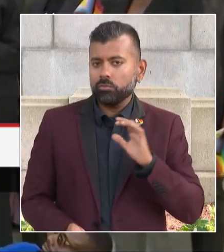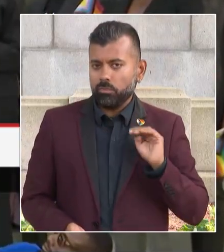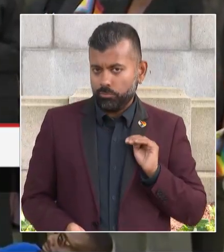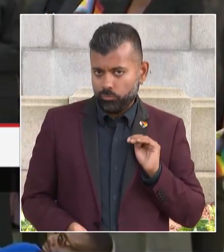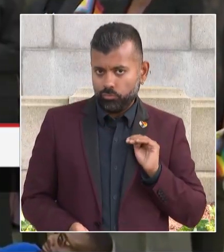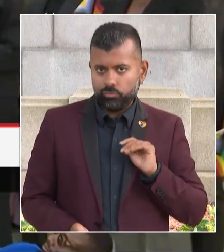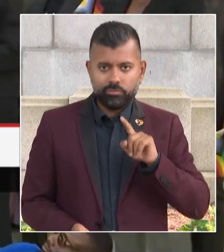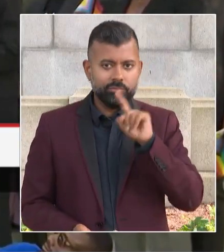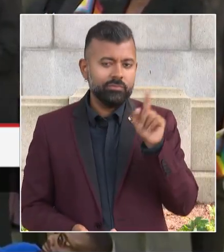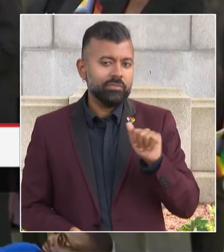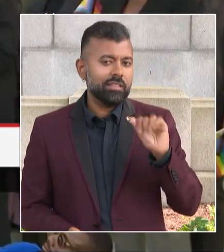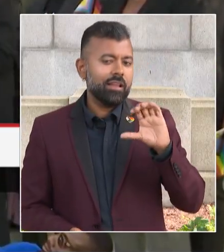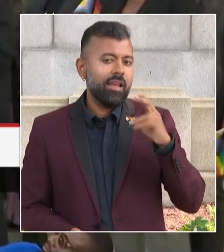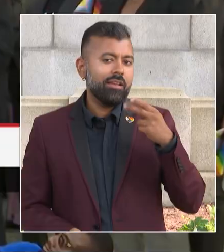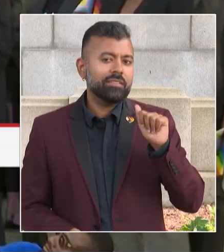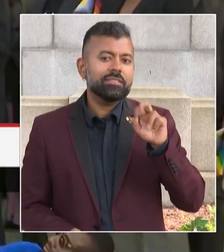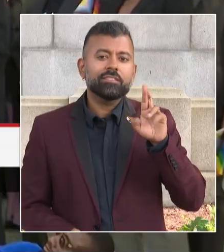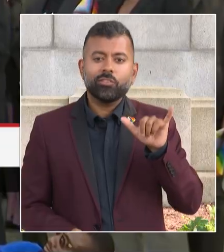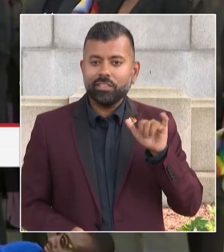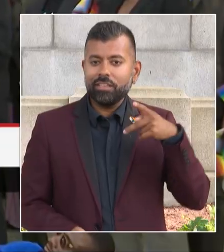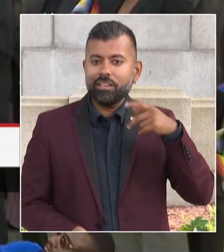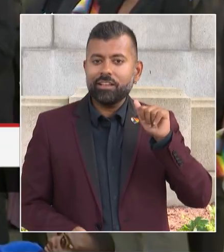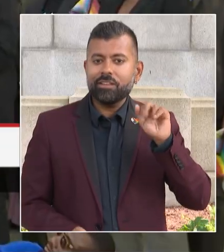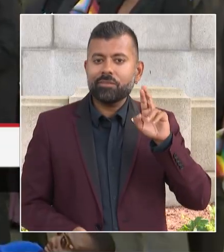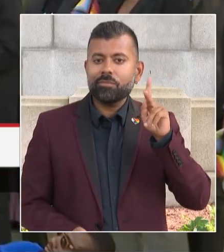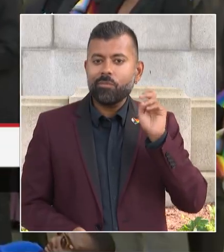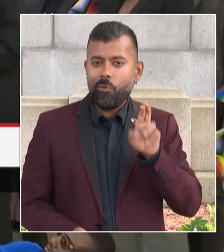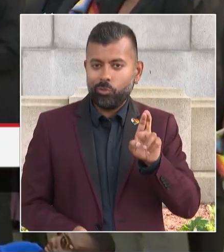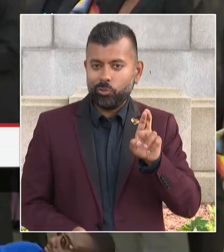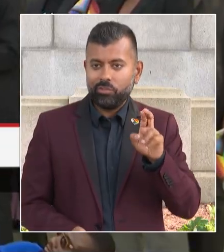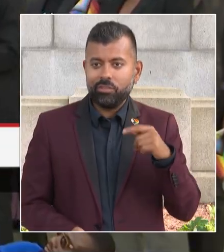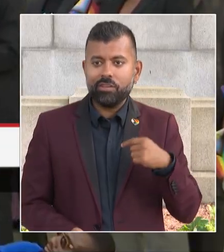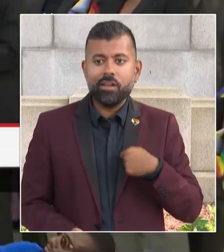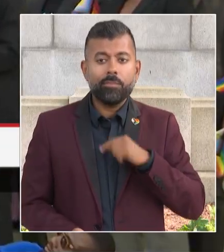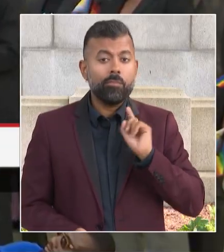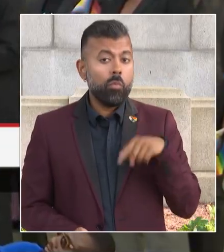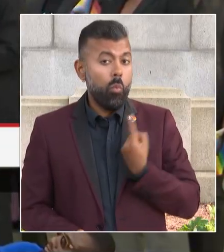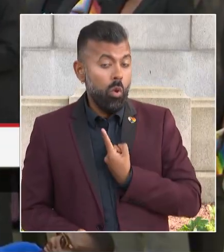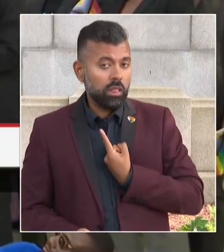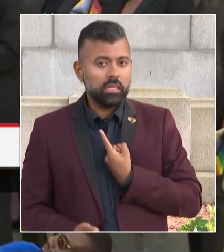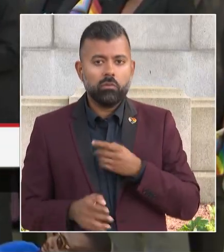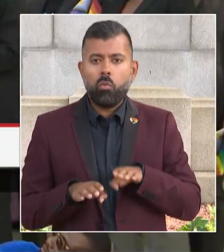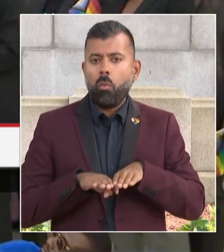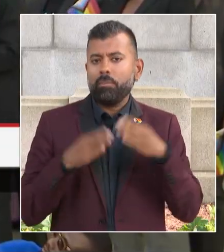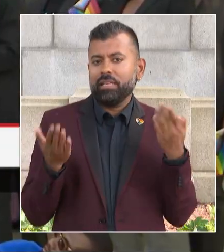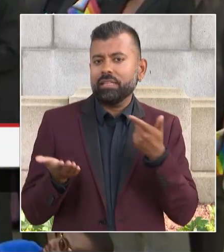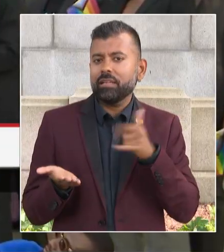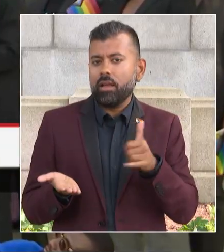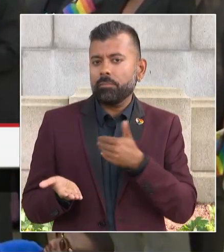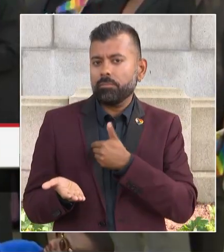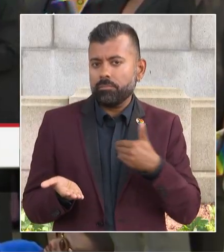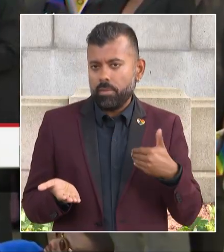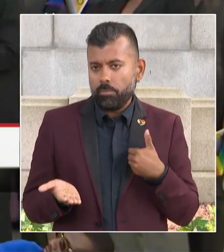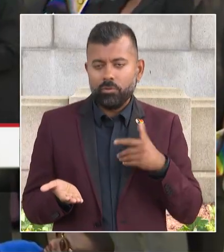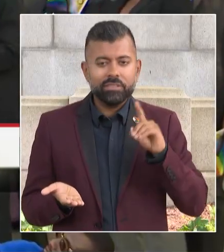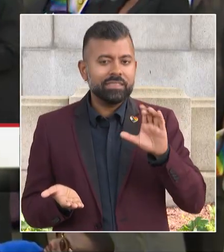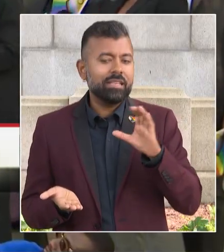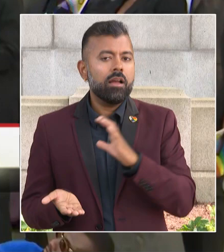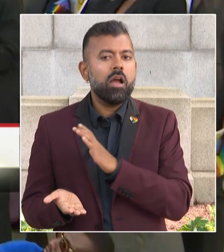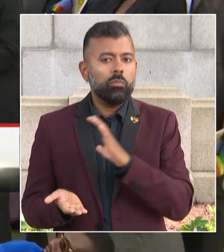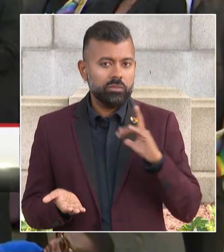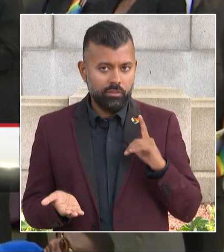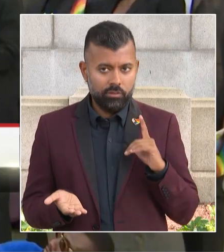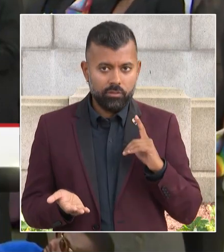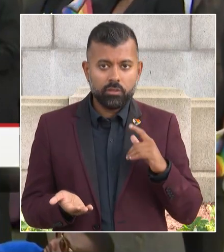openly gay member of the council. And that means that I have to fight for all of you out there every single day. And that is what my colleagues